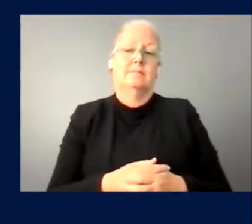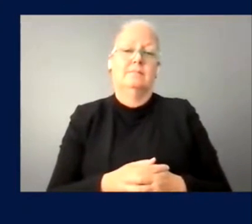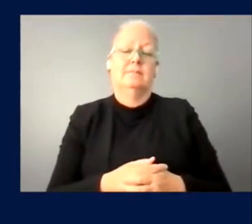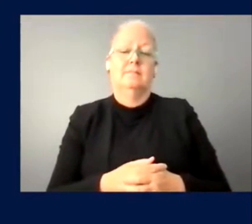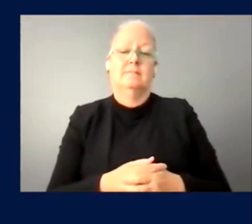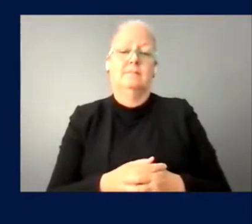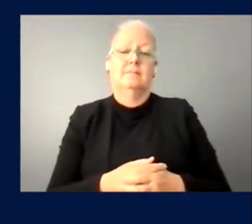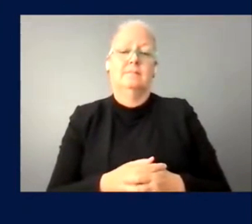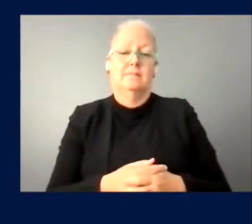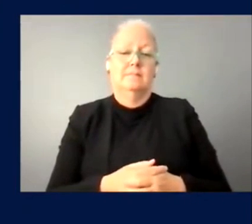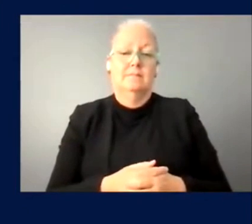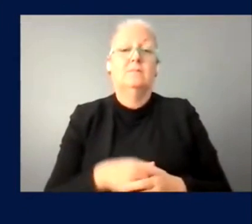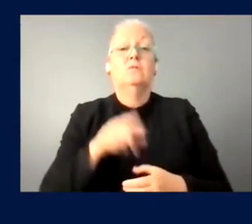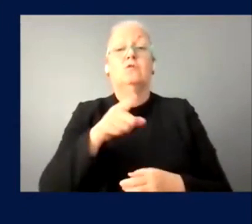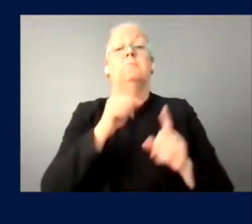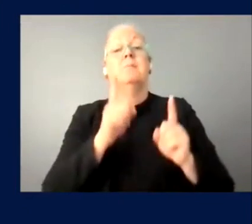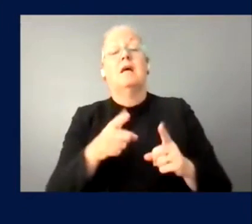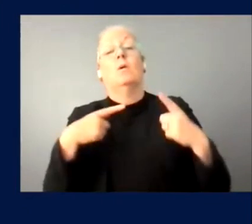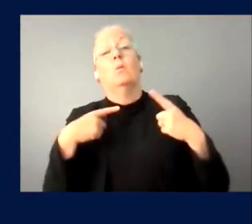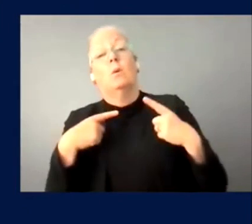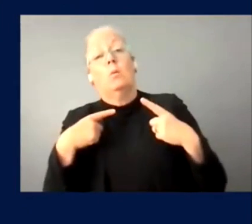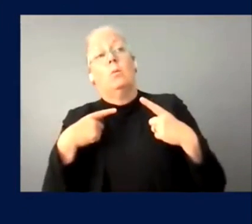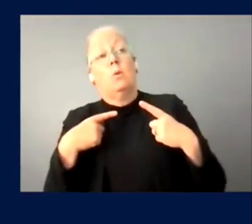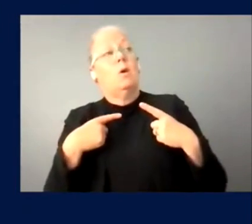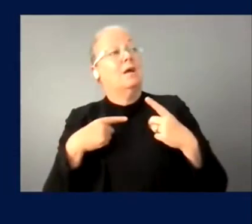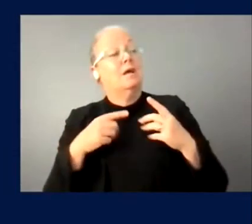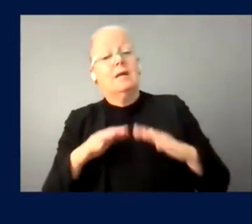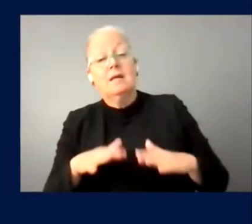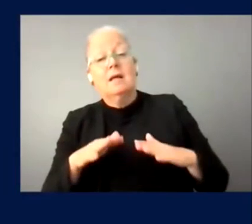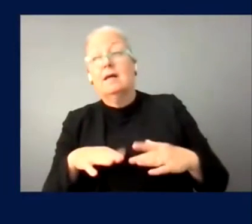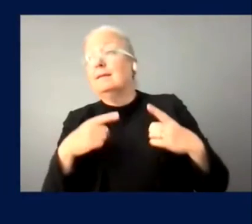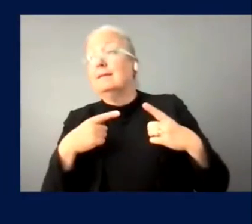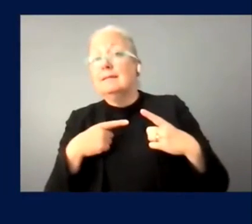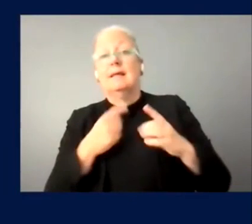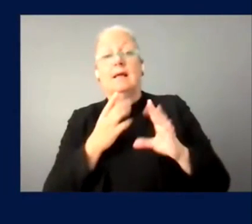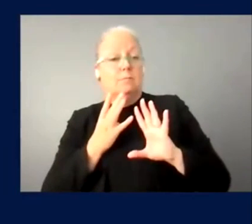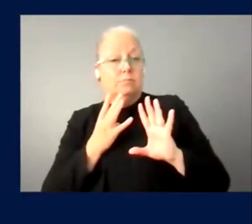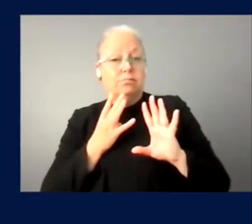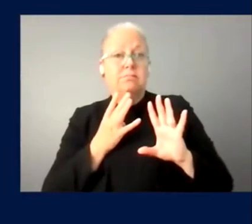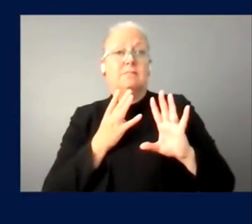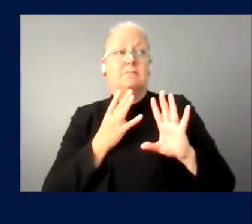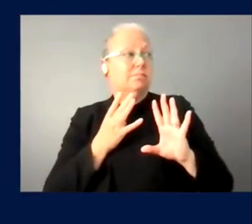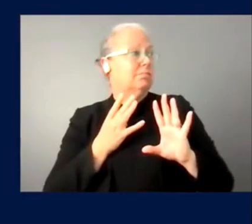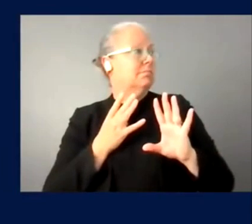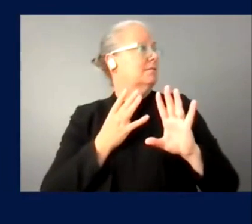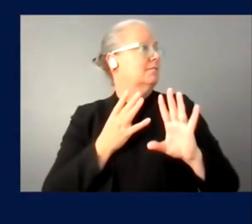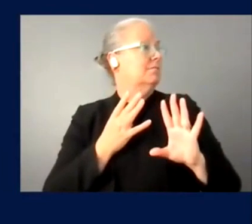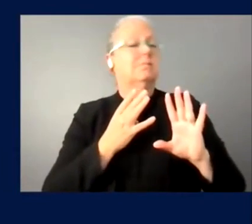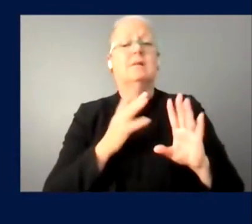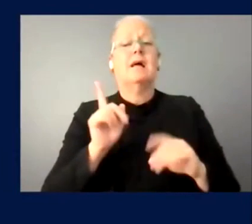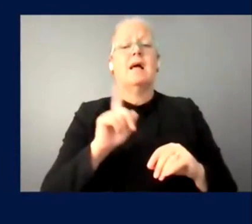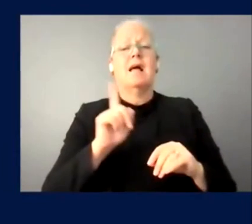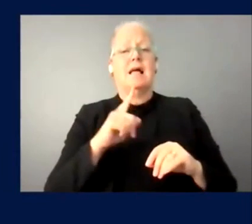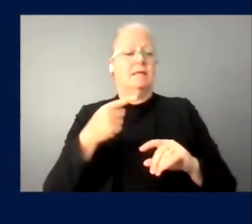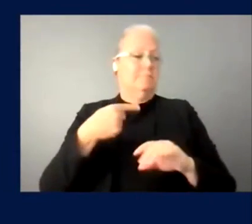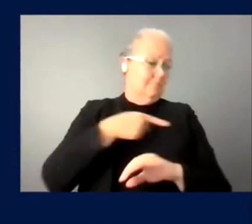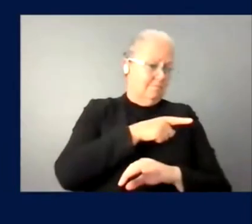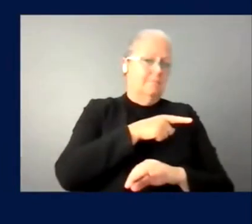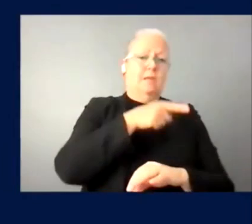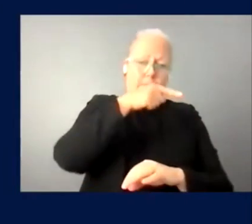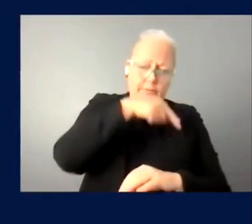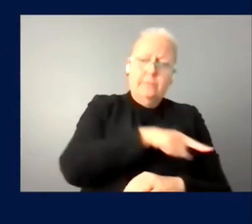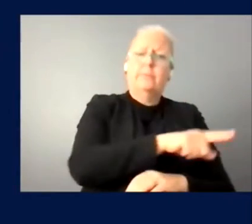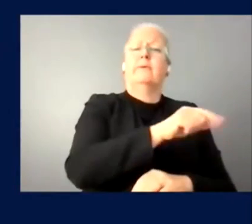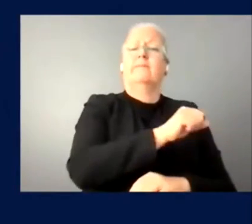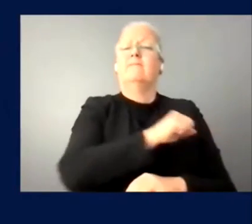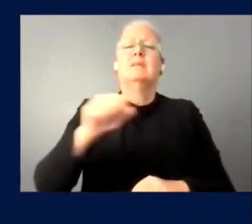wait, you don't have to go into the mass of the people. And it's fast, so you don't have to wait long. You can go in the stadium and go see what